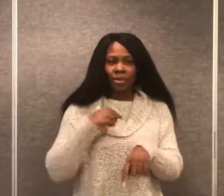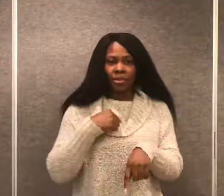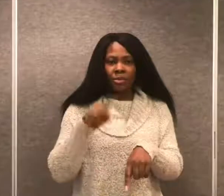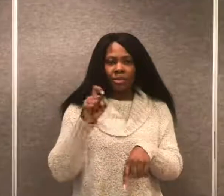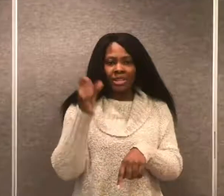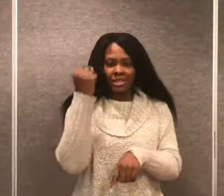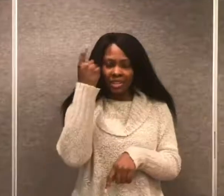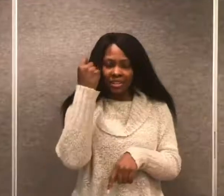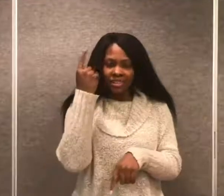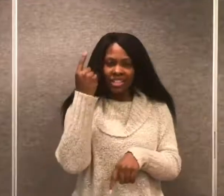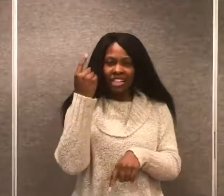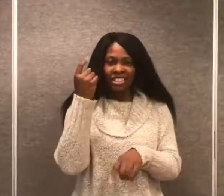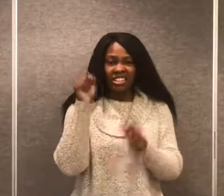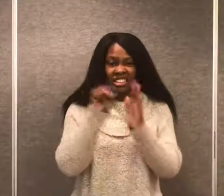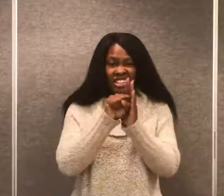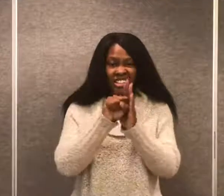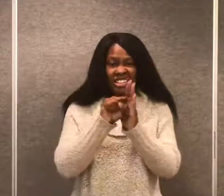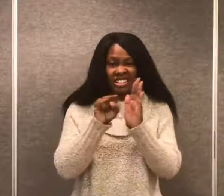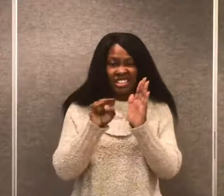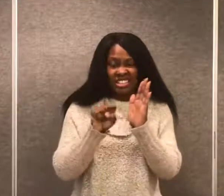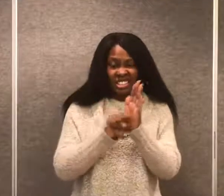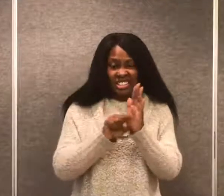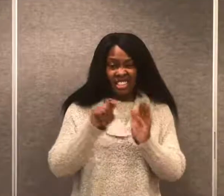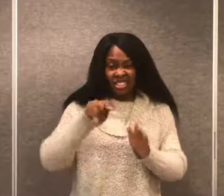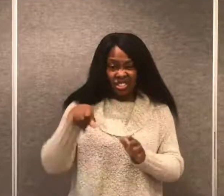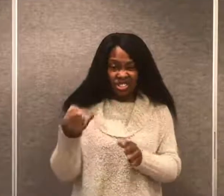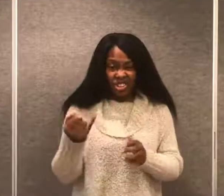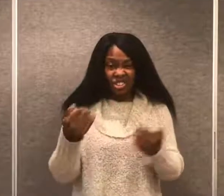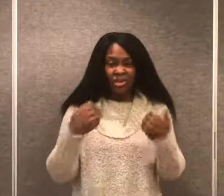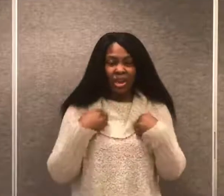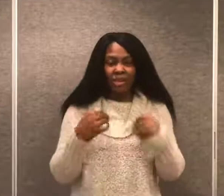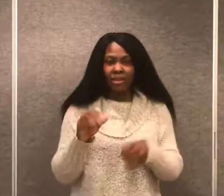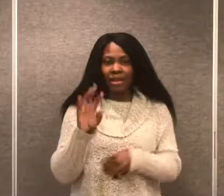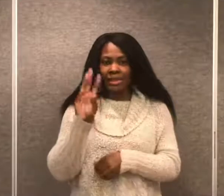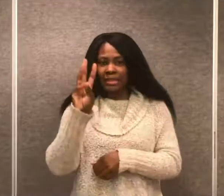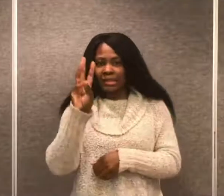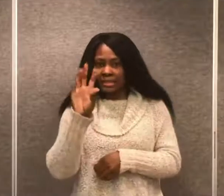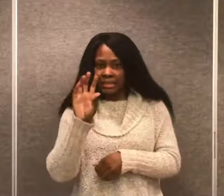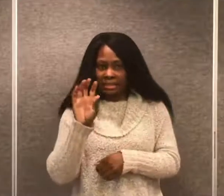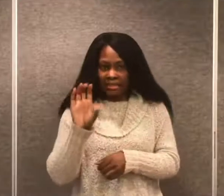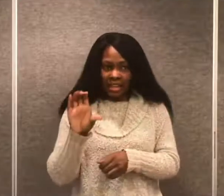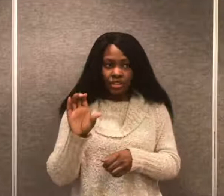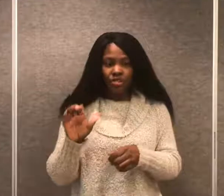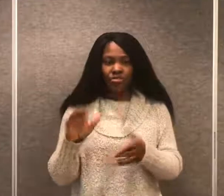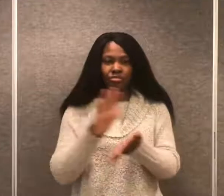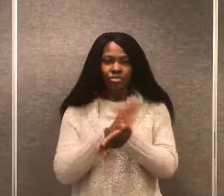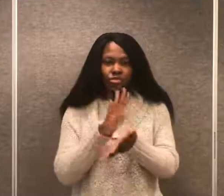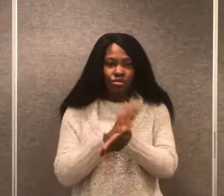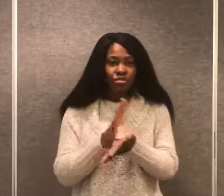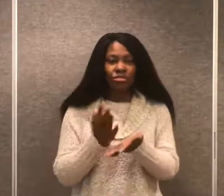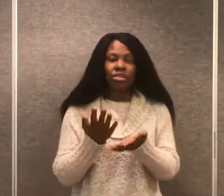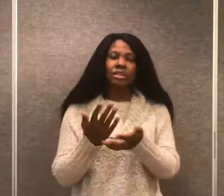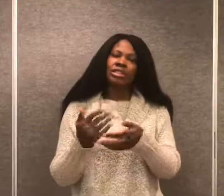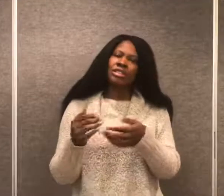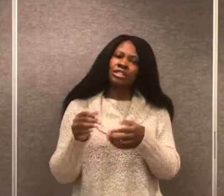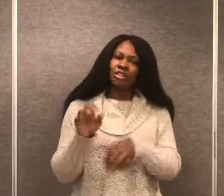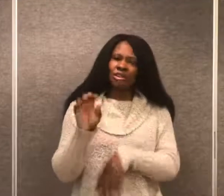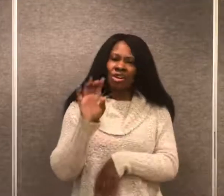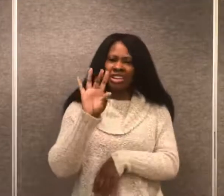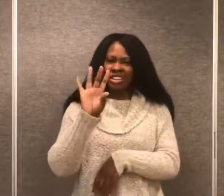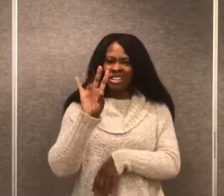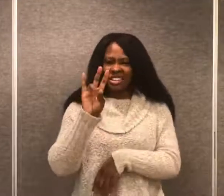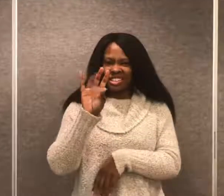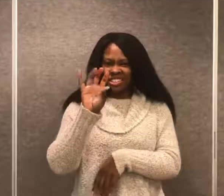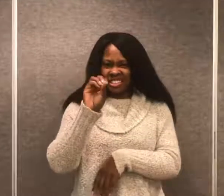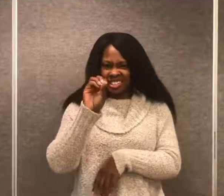650 school districts. Out of those 650 school districts, 70% of the state is actually open with kids going to school. So we do understand that different